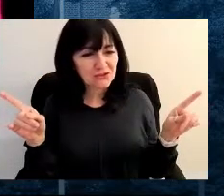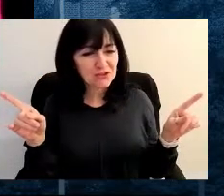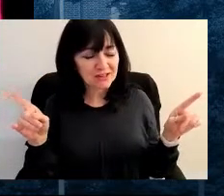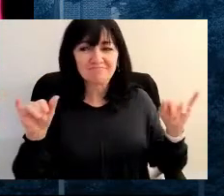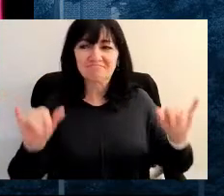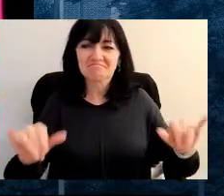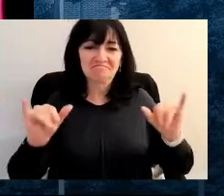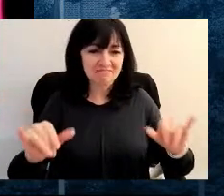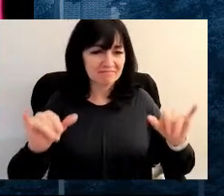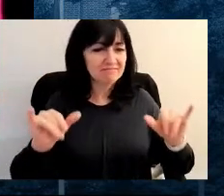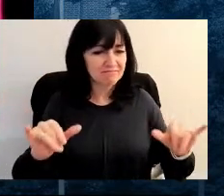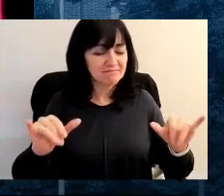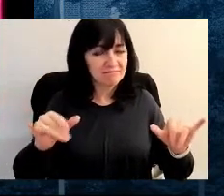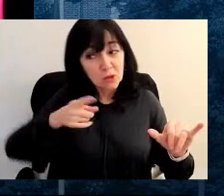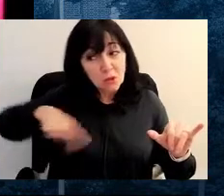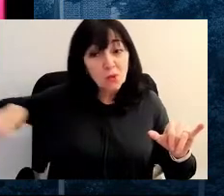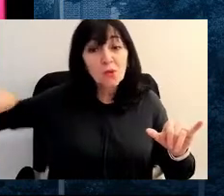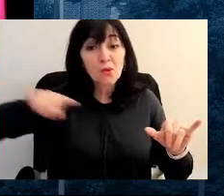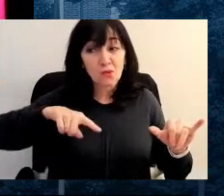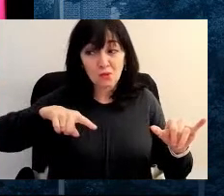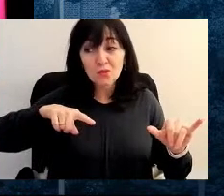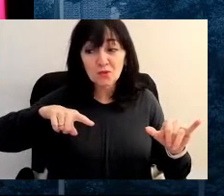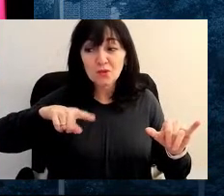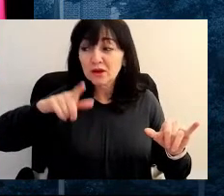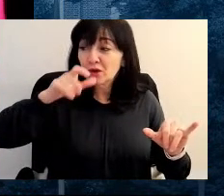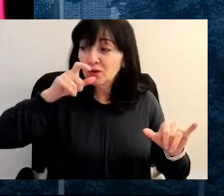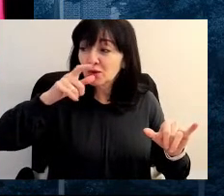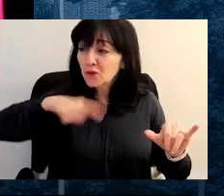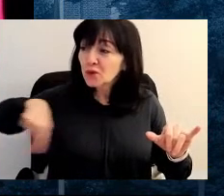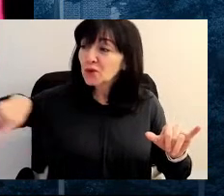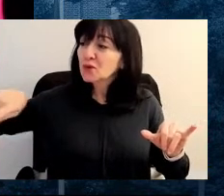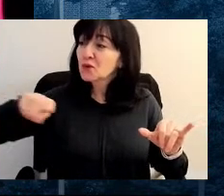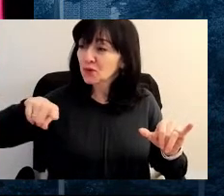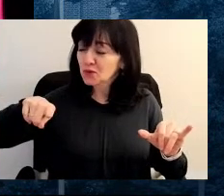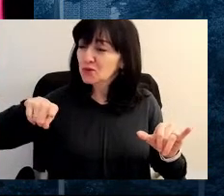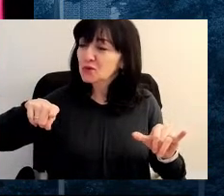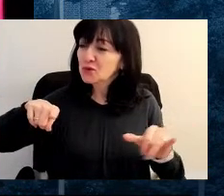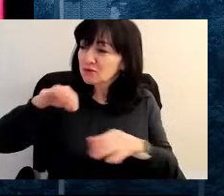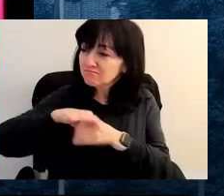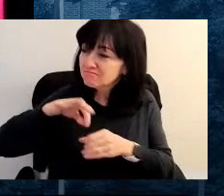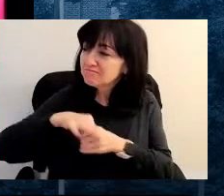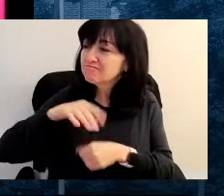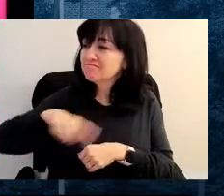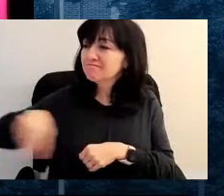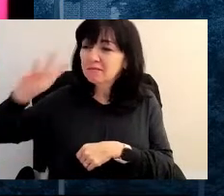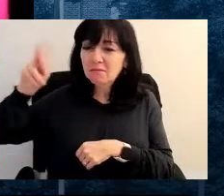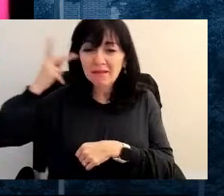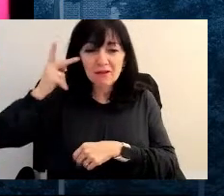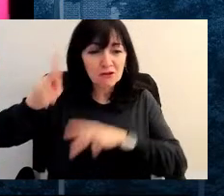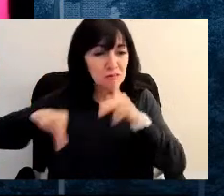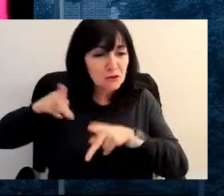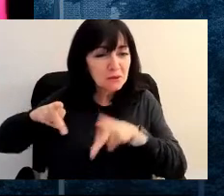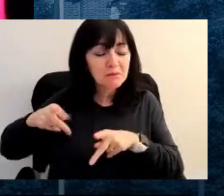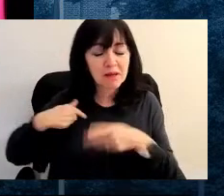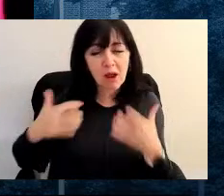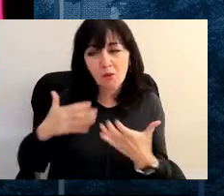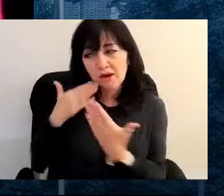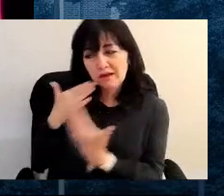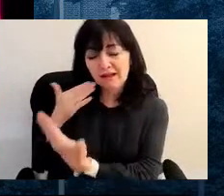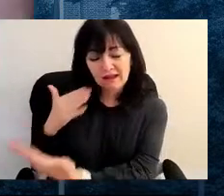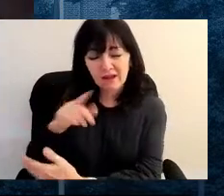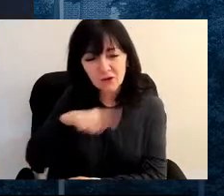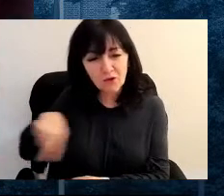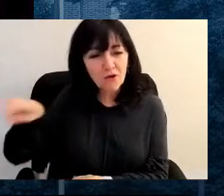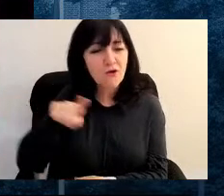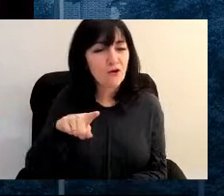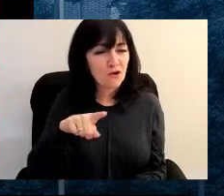of us who are elected officials, and I want to thank all the elected officials standing behind me for being here and for their leadership in the House and the Senate.